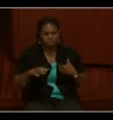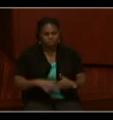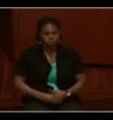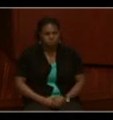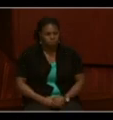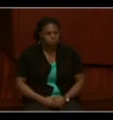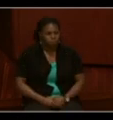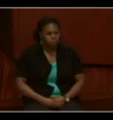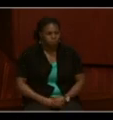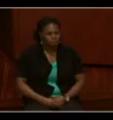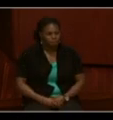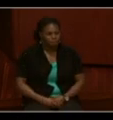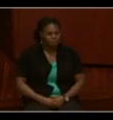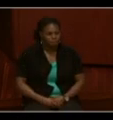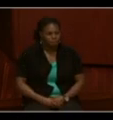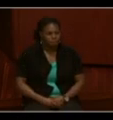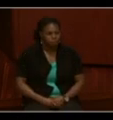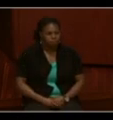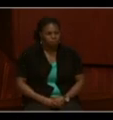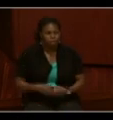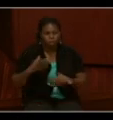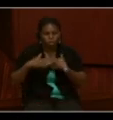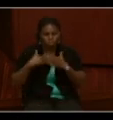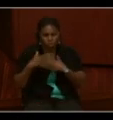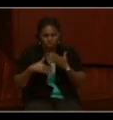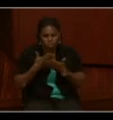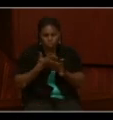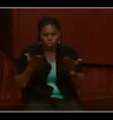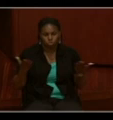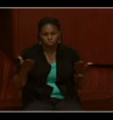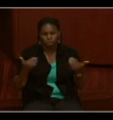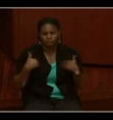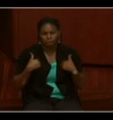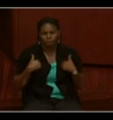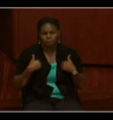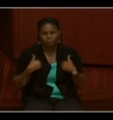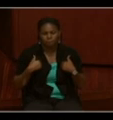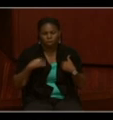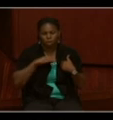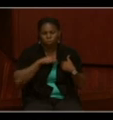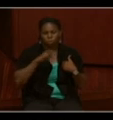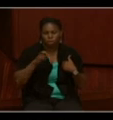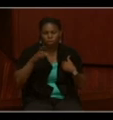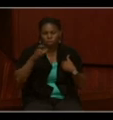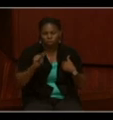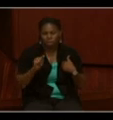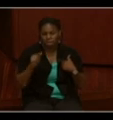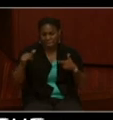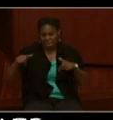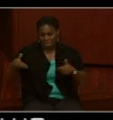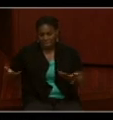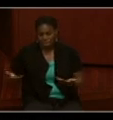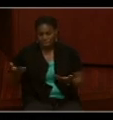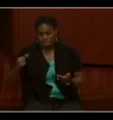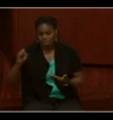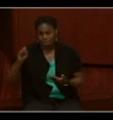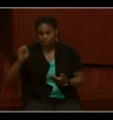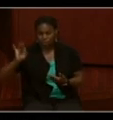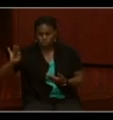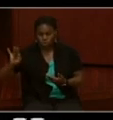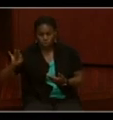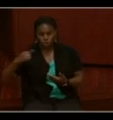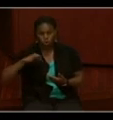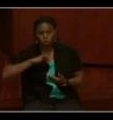sort of work processes that you all have. We all at the National Archives, at least here in San Francisco,